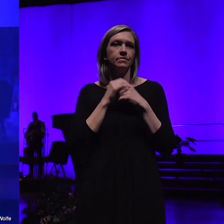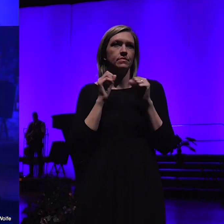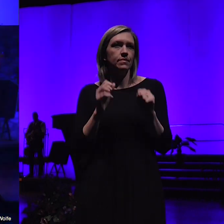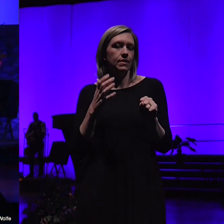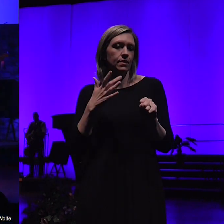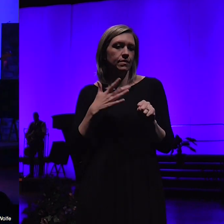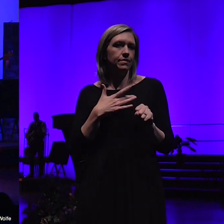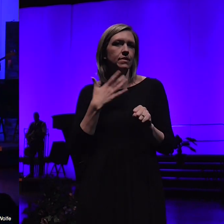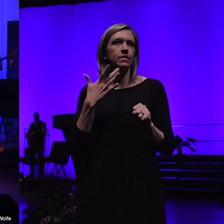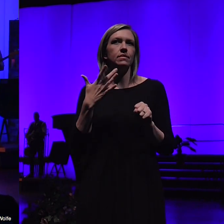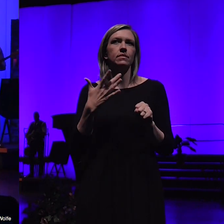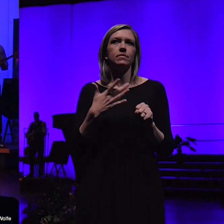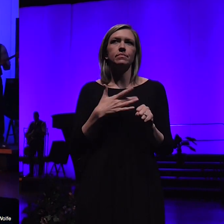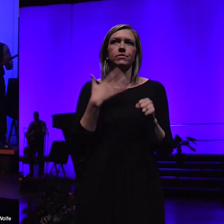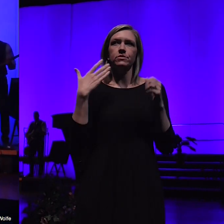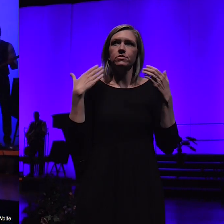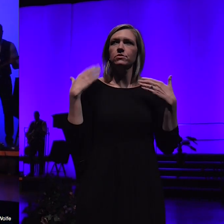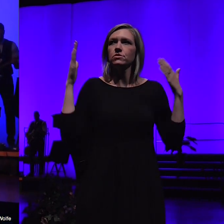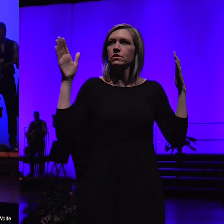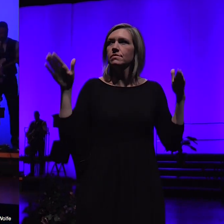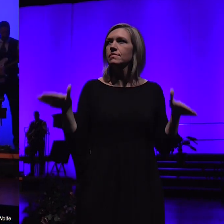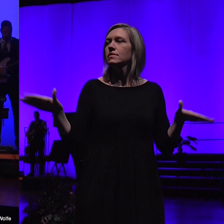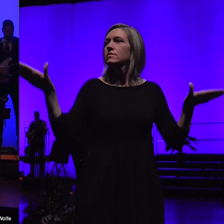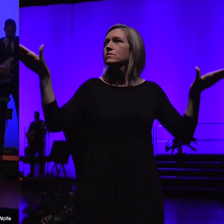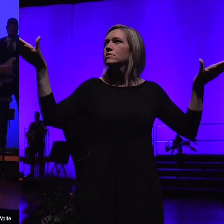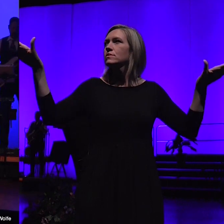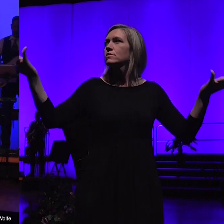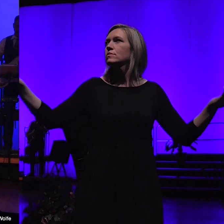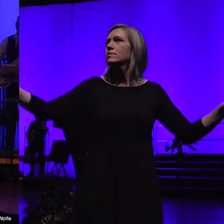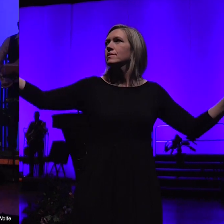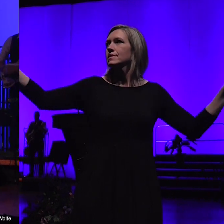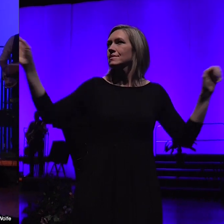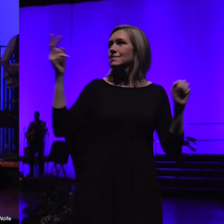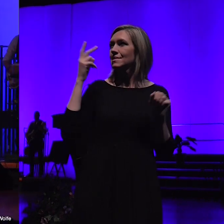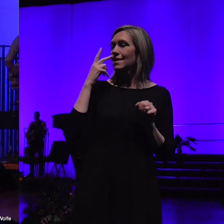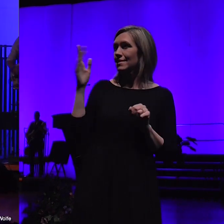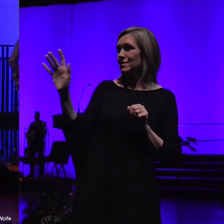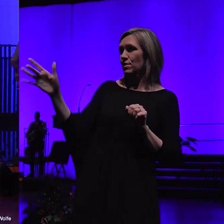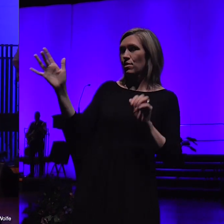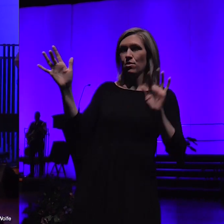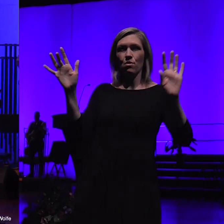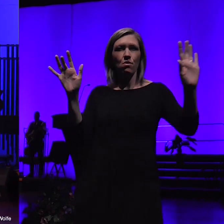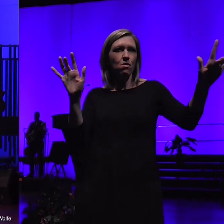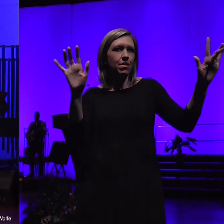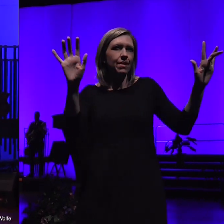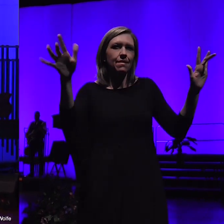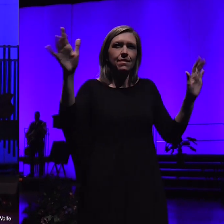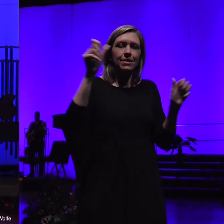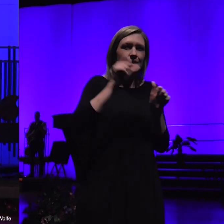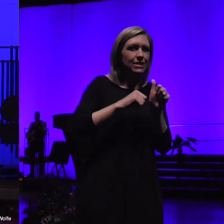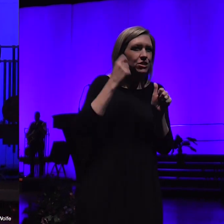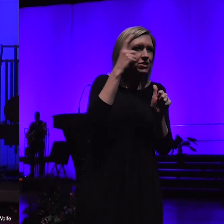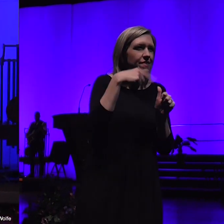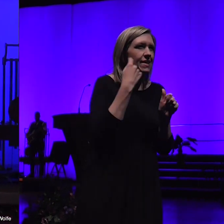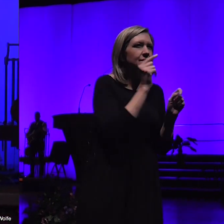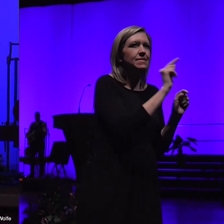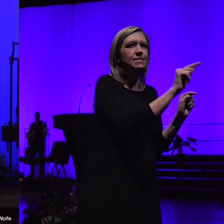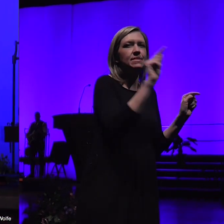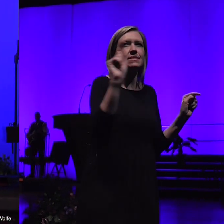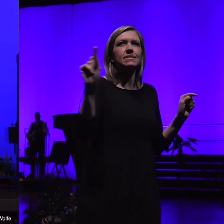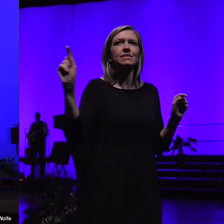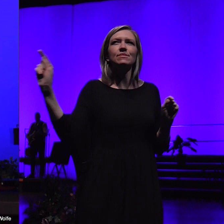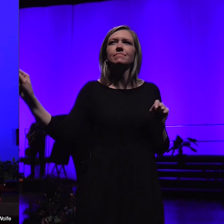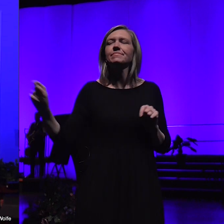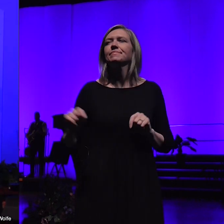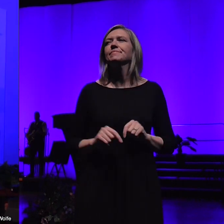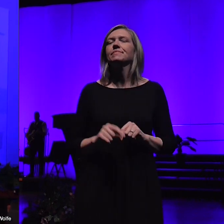grace. I can hear the brush of angel wings. I see glory on each